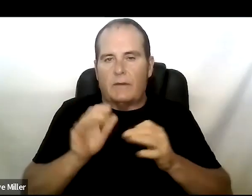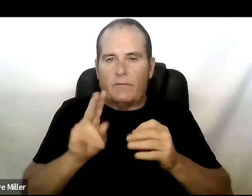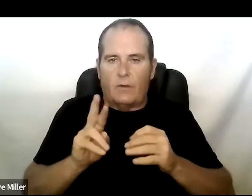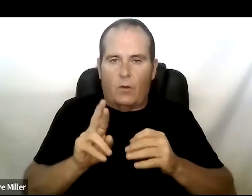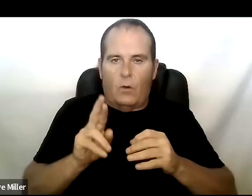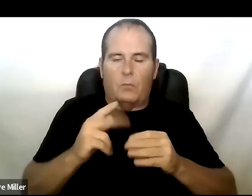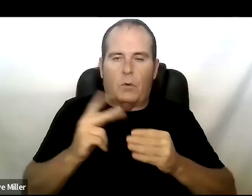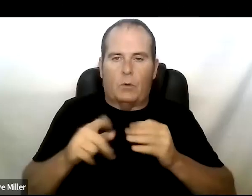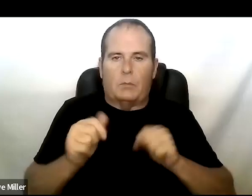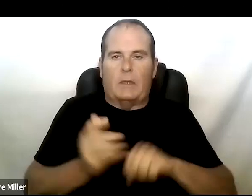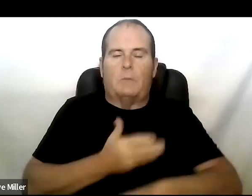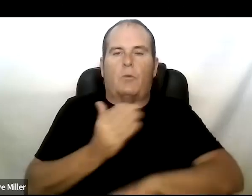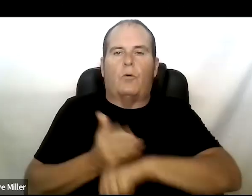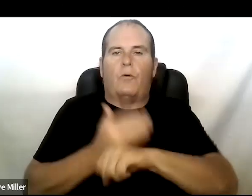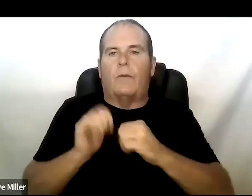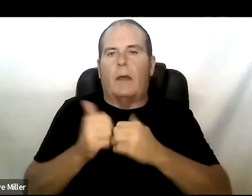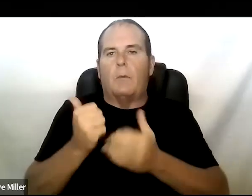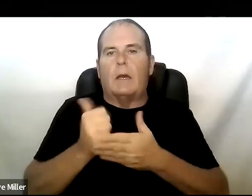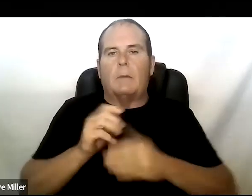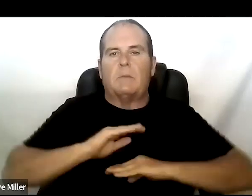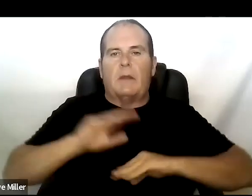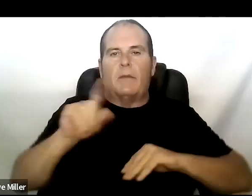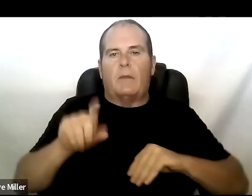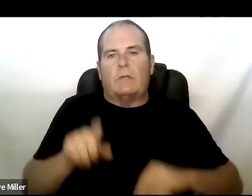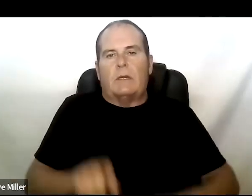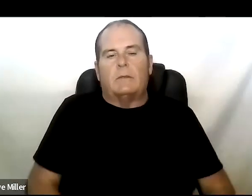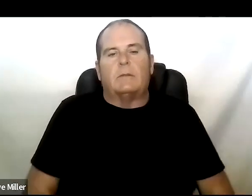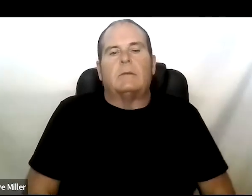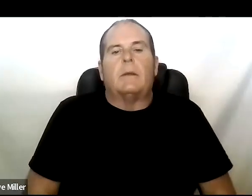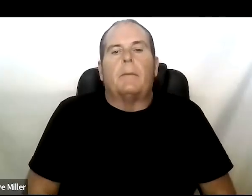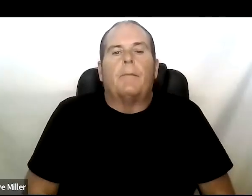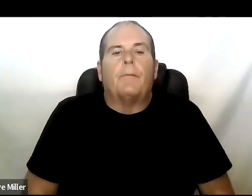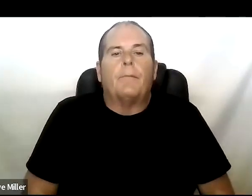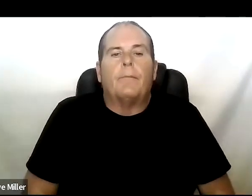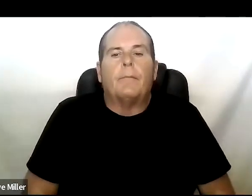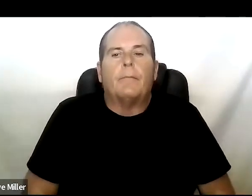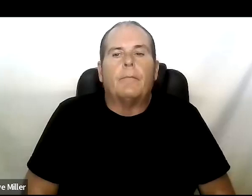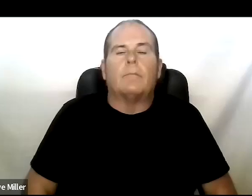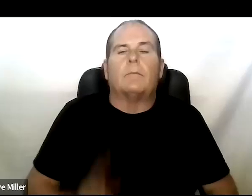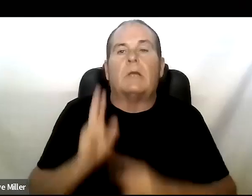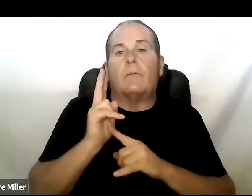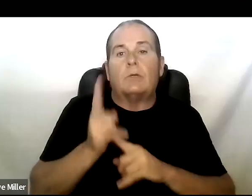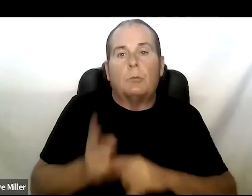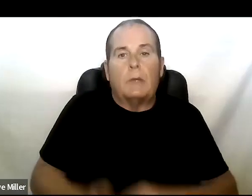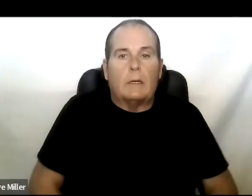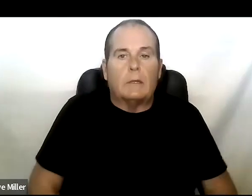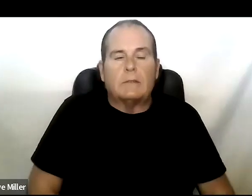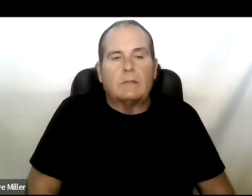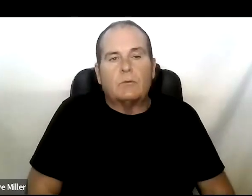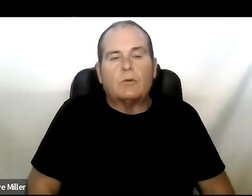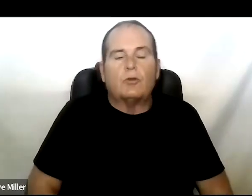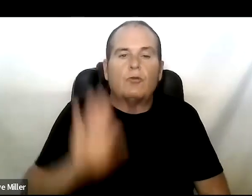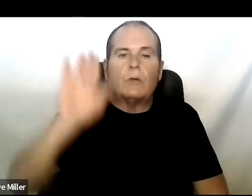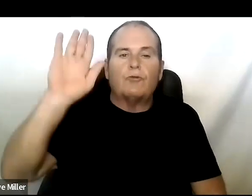improve the way it helps meet these needs. You have 2 minutes to raise your